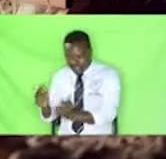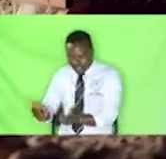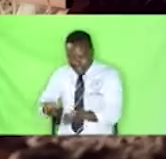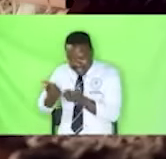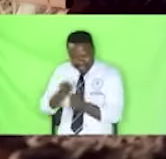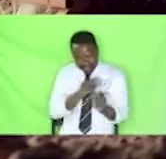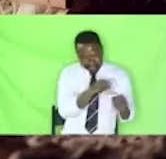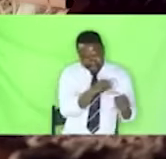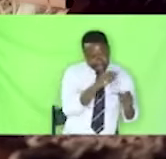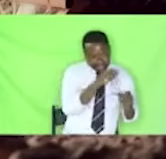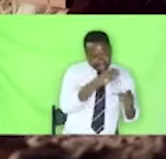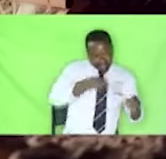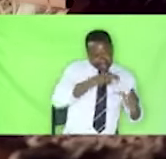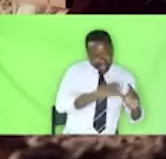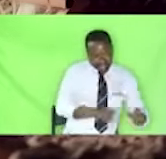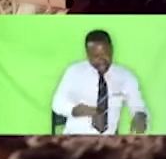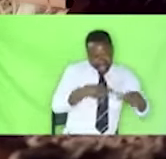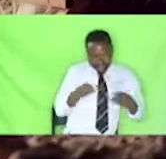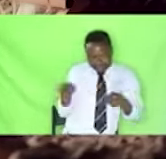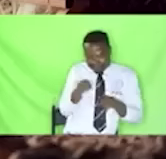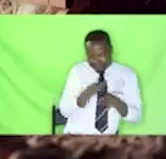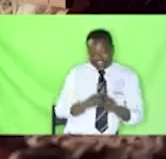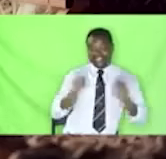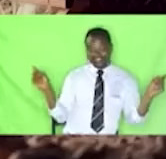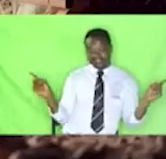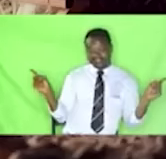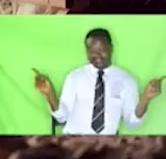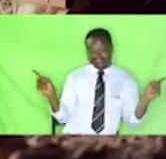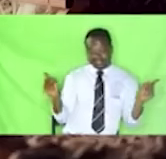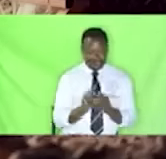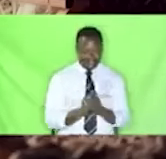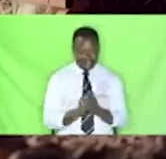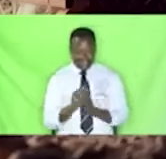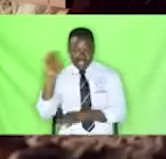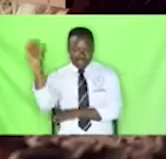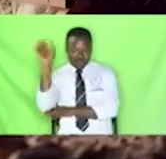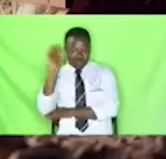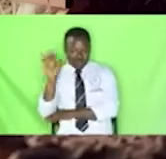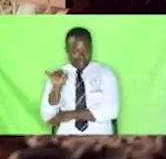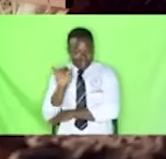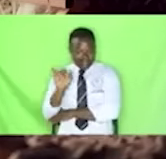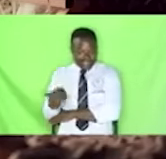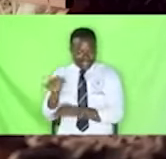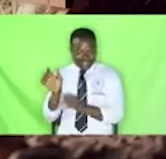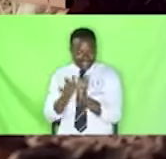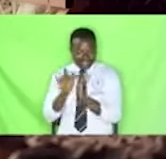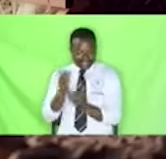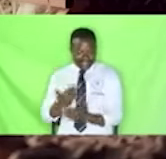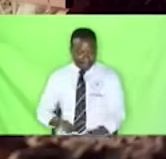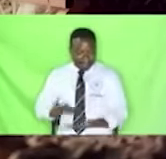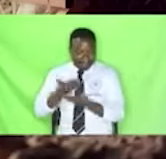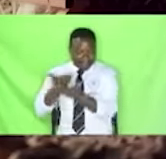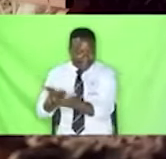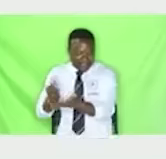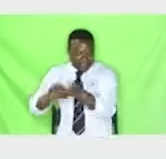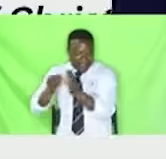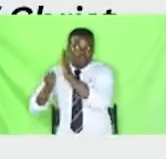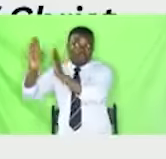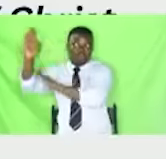Christmas is a celebration of the birth of Christ, God becoming man.